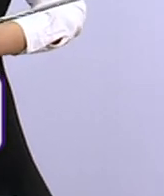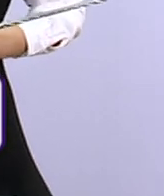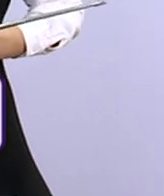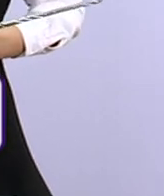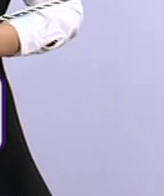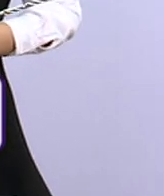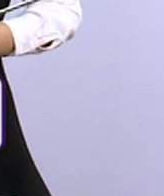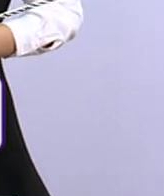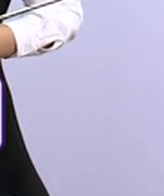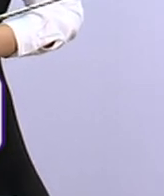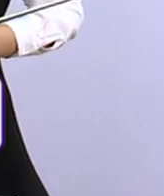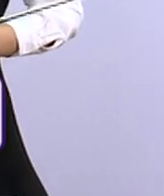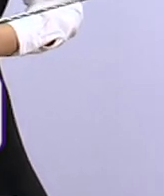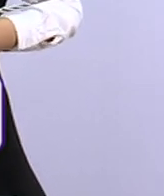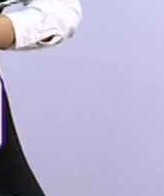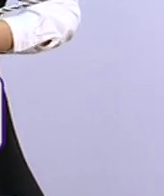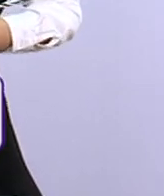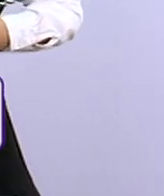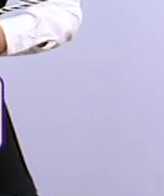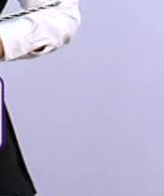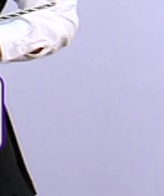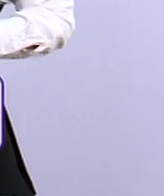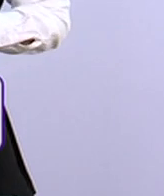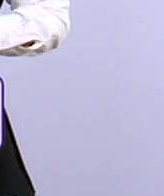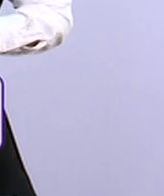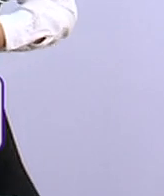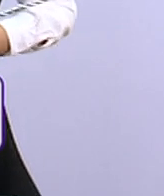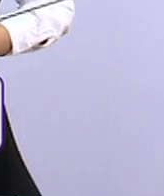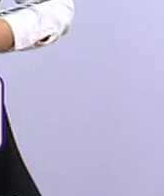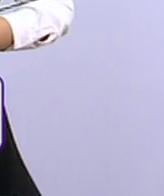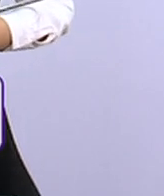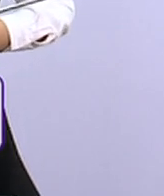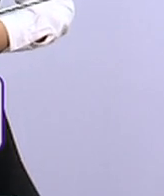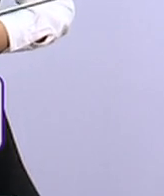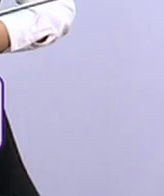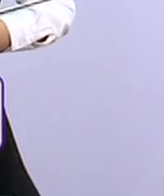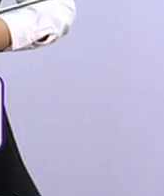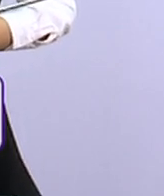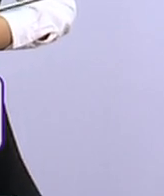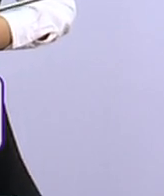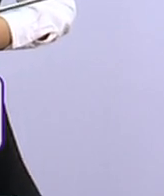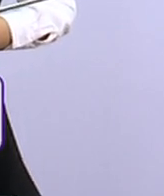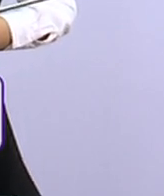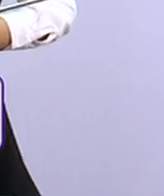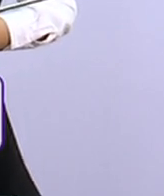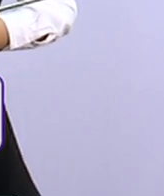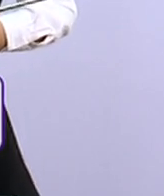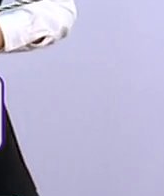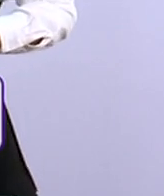Number three, we eat with our